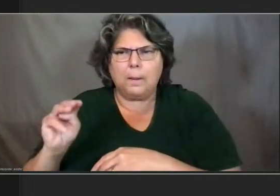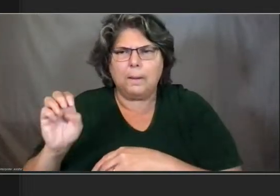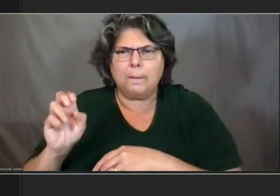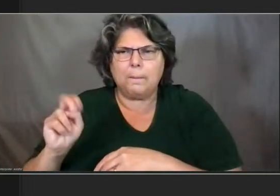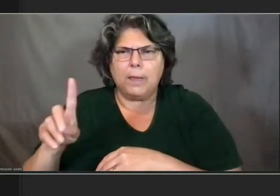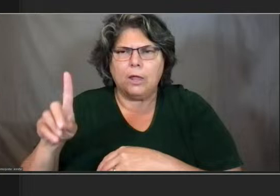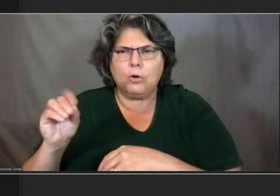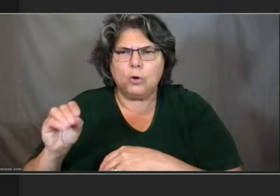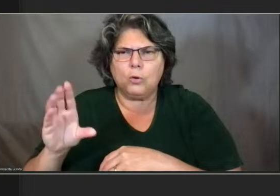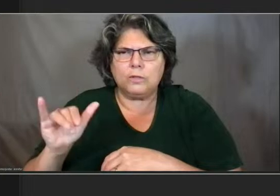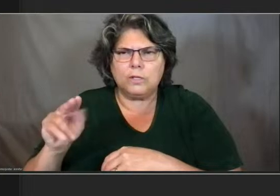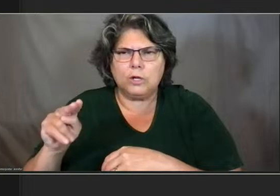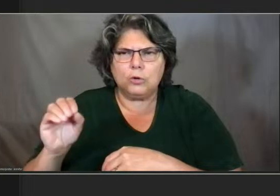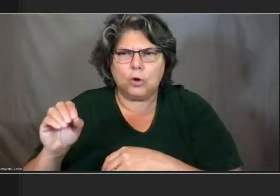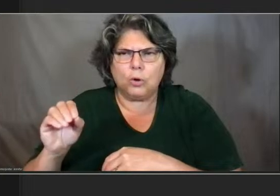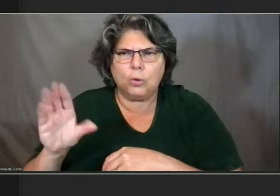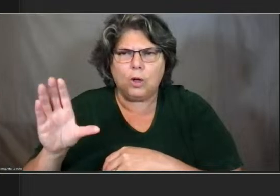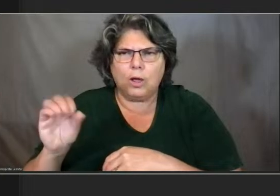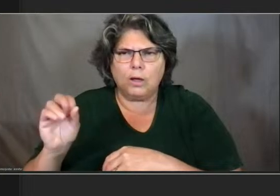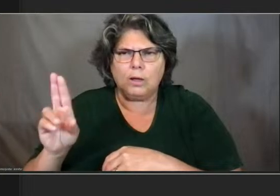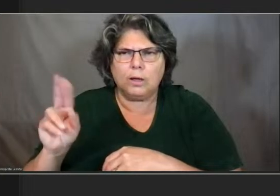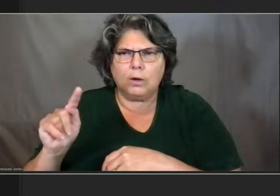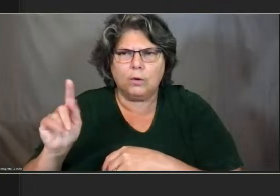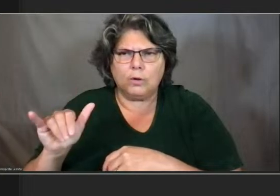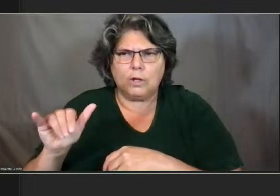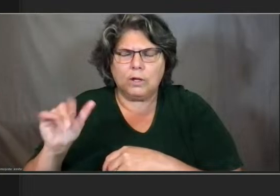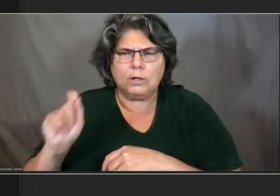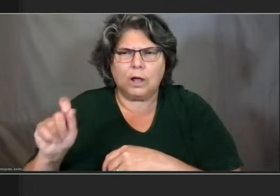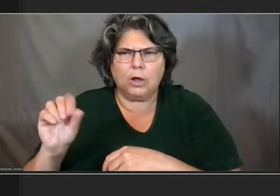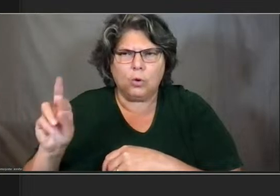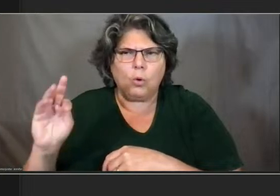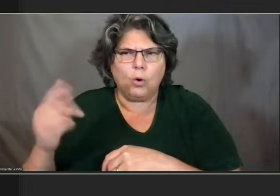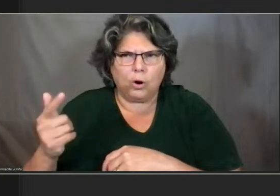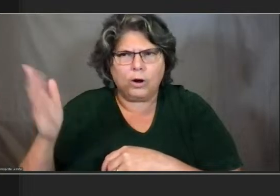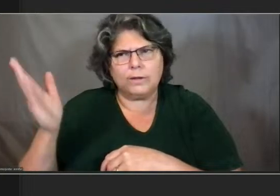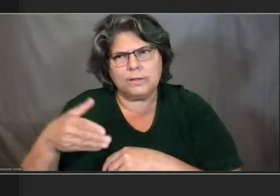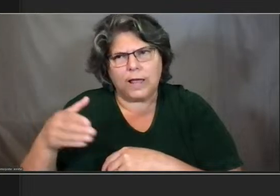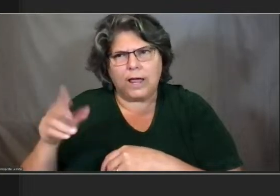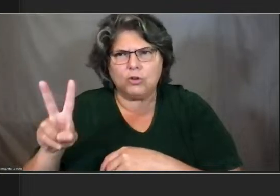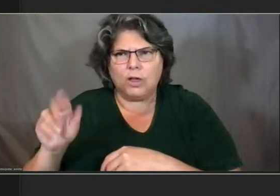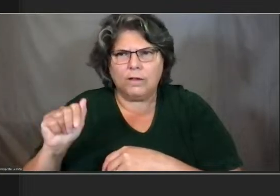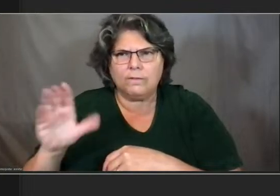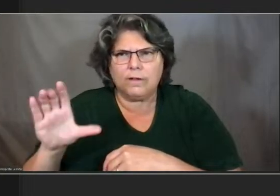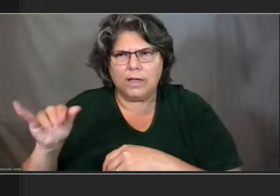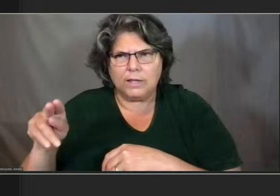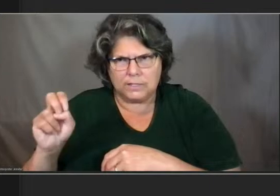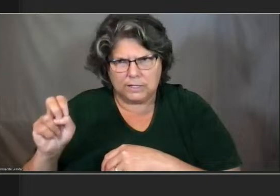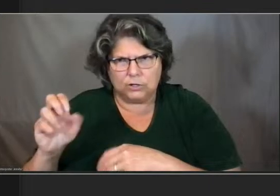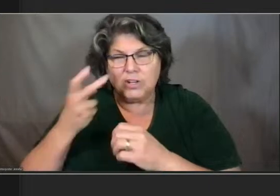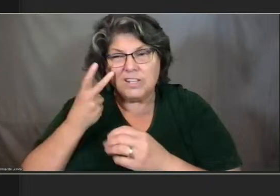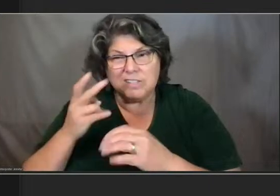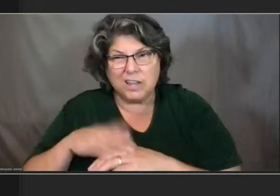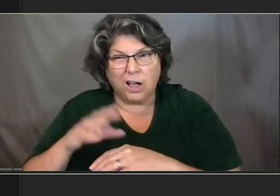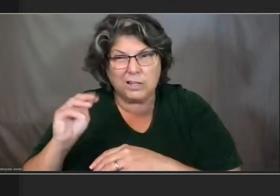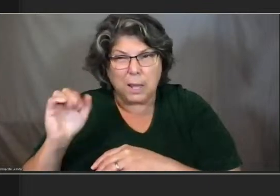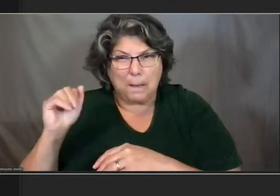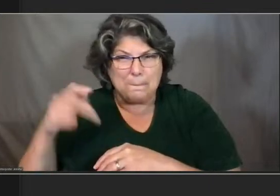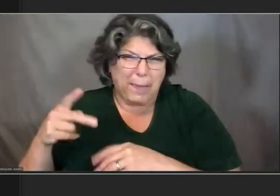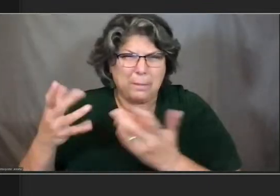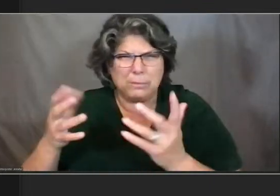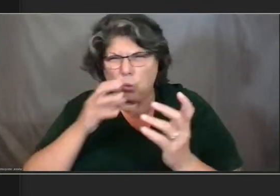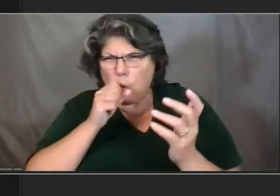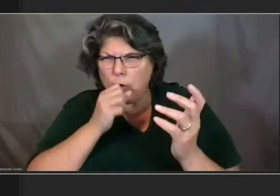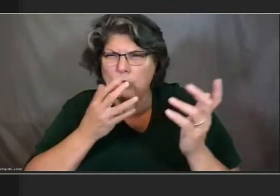mendocinocounty.org/COVID-19. And when you look under vaccination and case data, you can see there's a map there. It's kind of orange colored, and it will show you